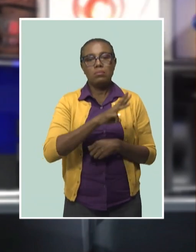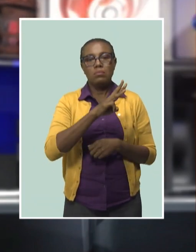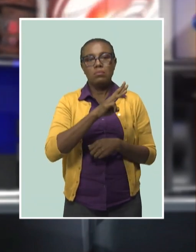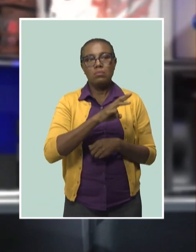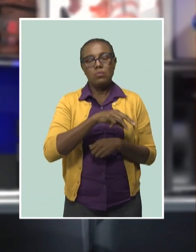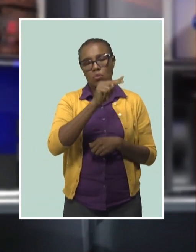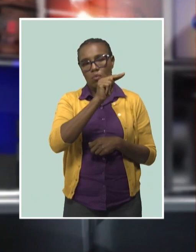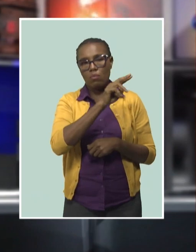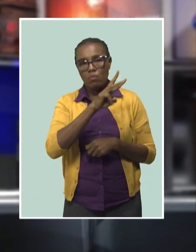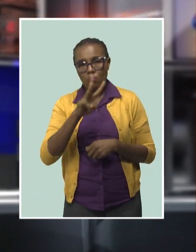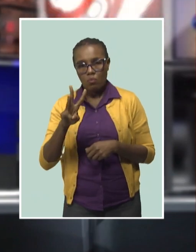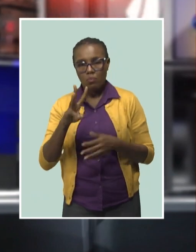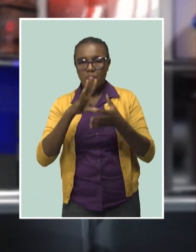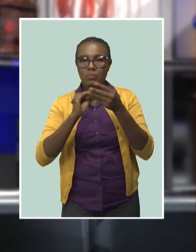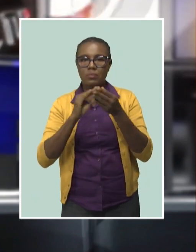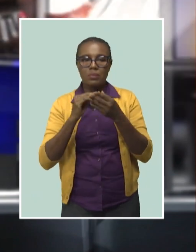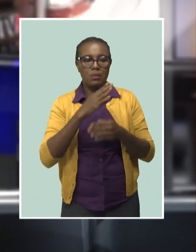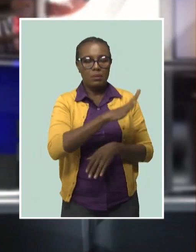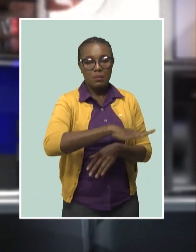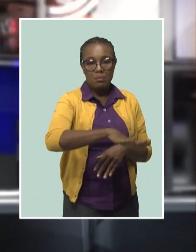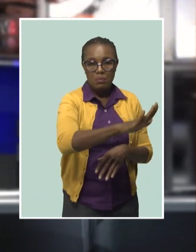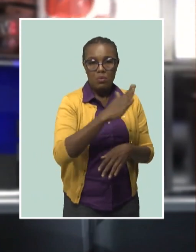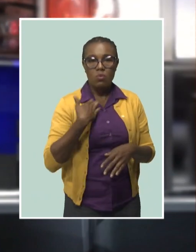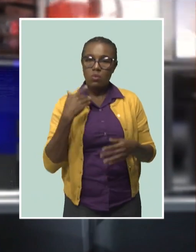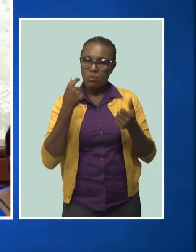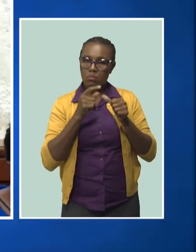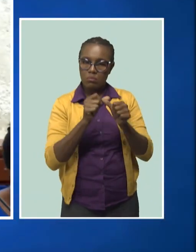his constituents.